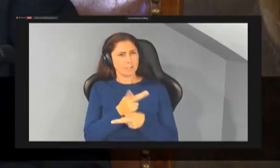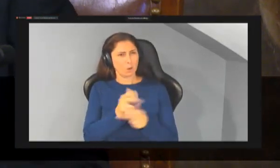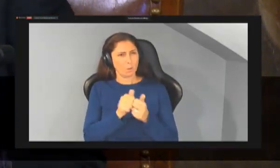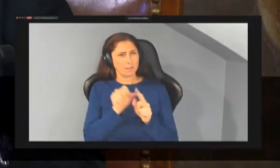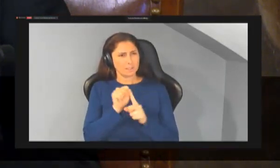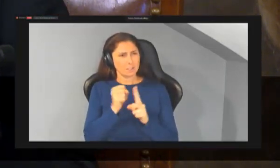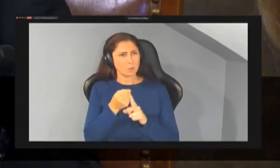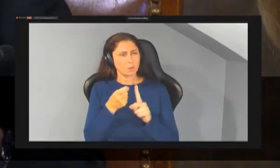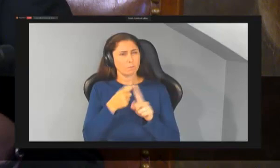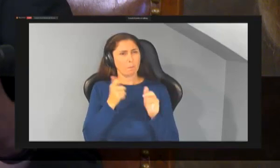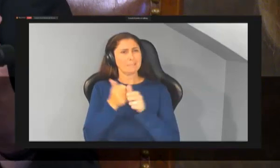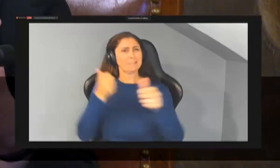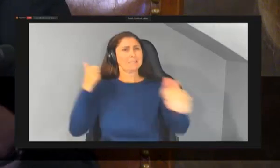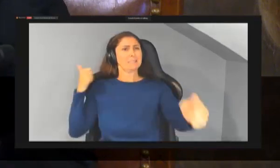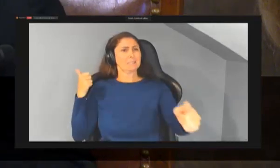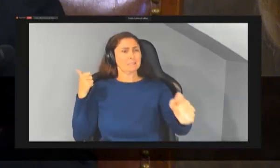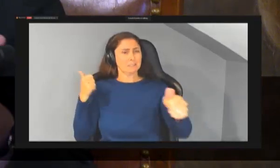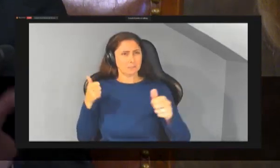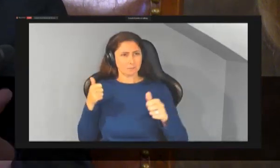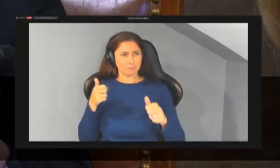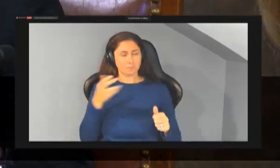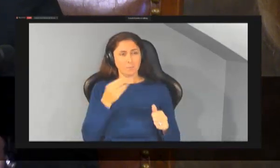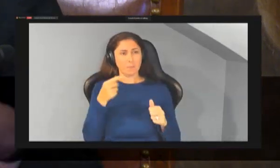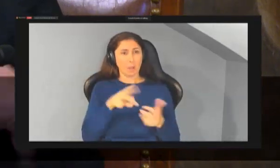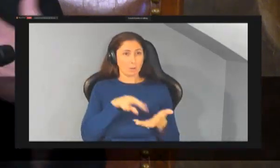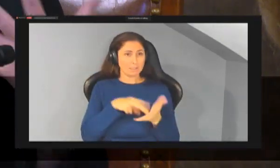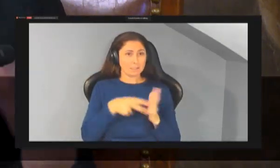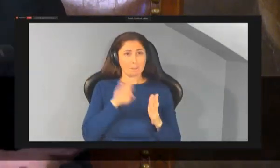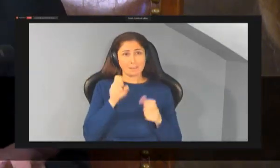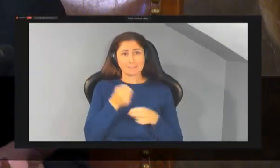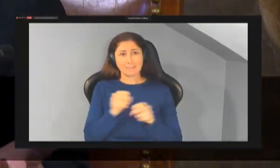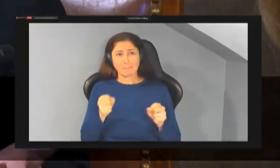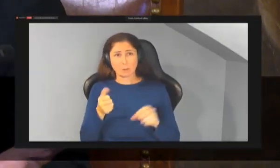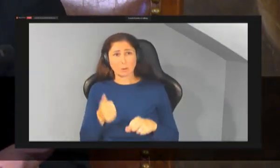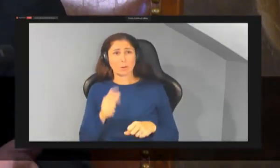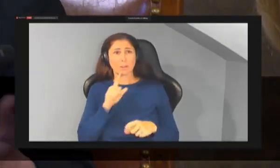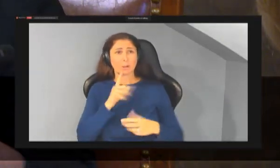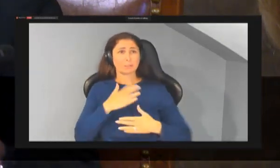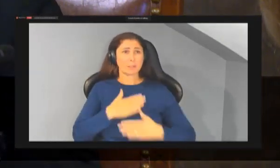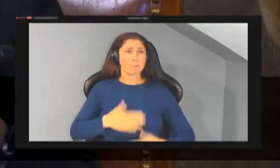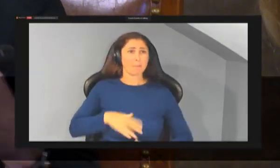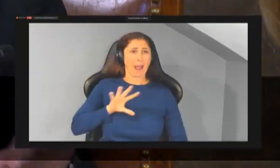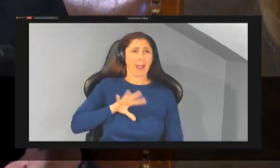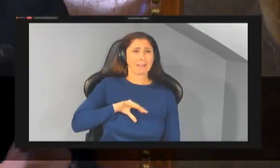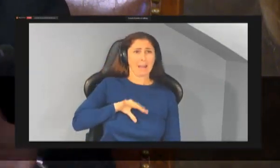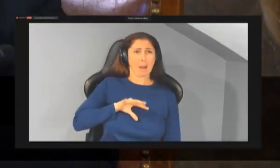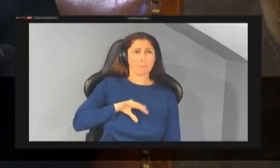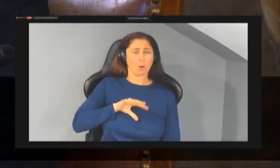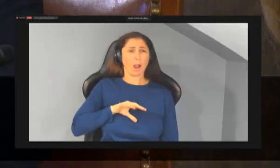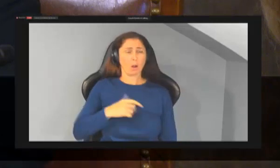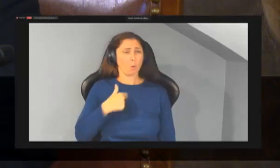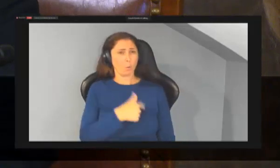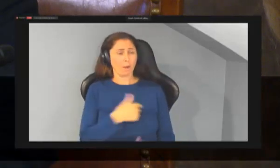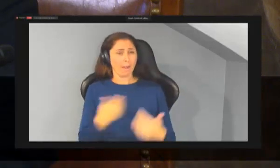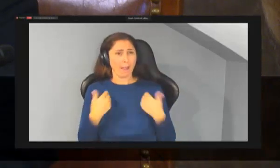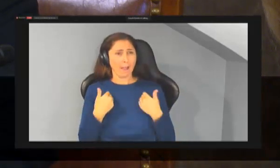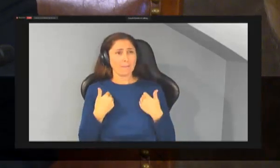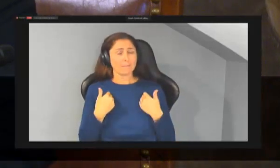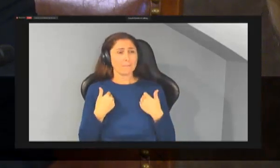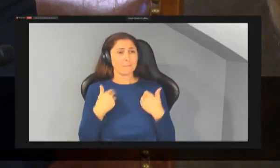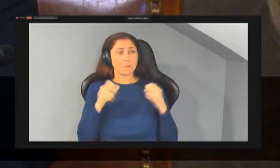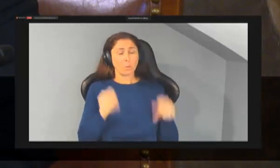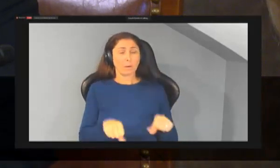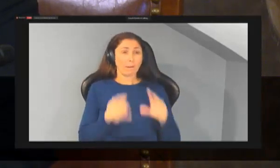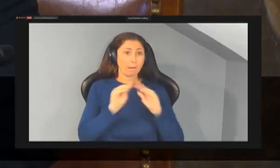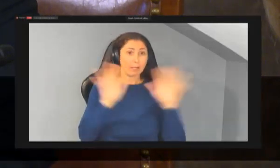a distance, and you know that they are intended to be safer, and that there is this body camera footage, and so that we have, you know, we can clearly